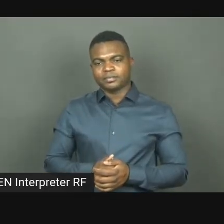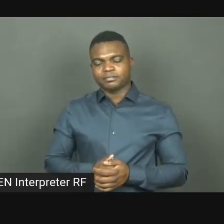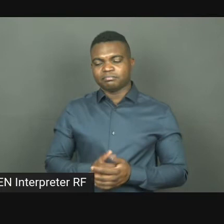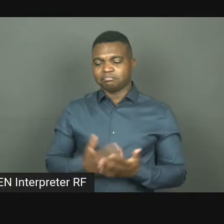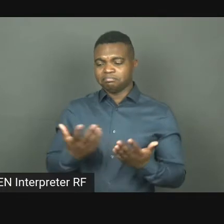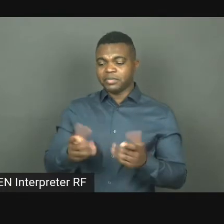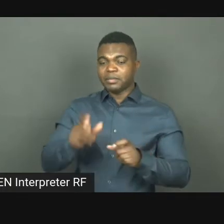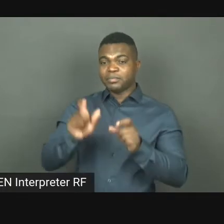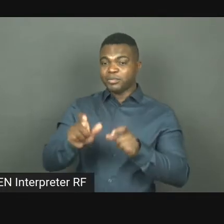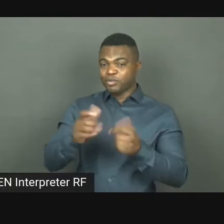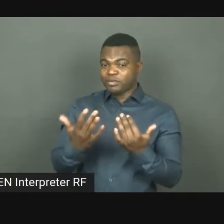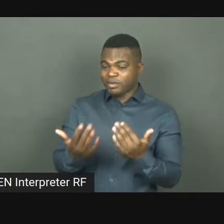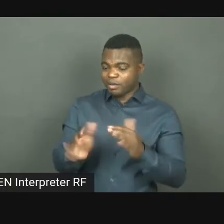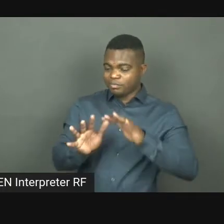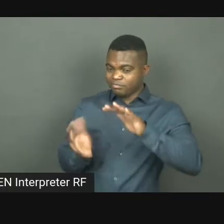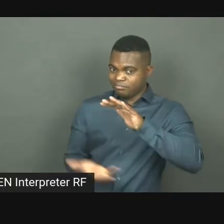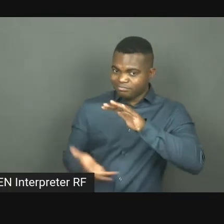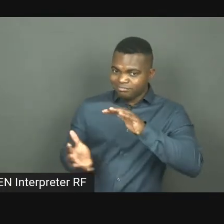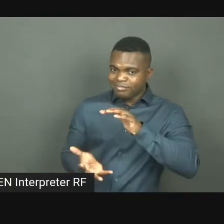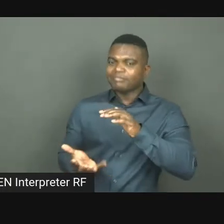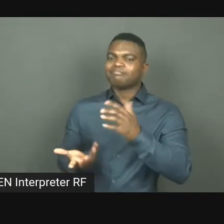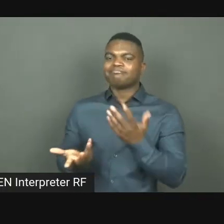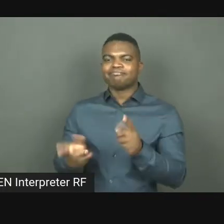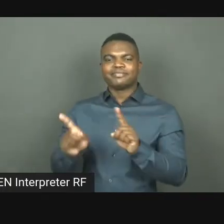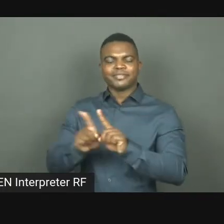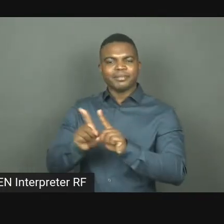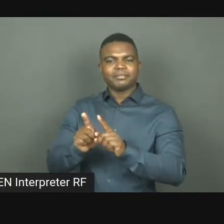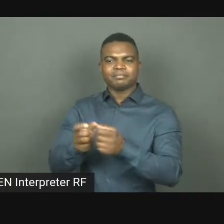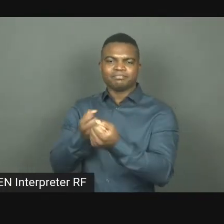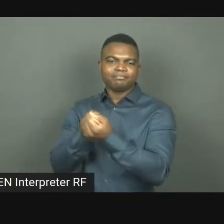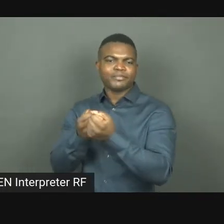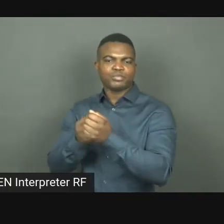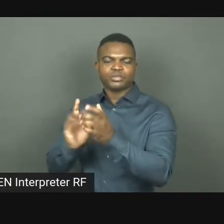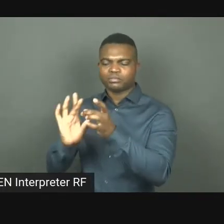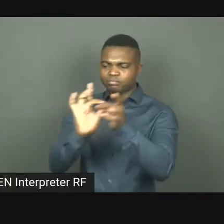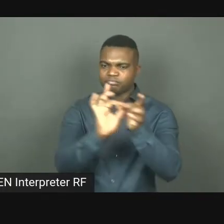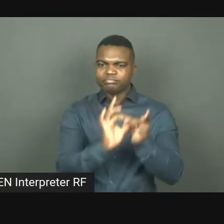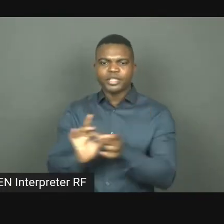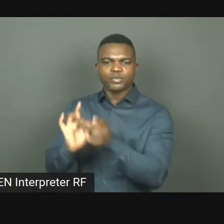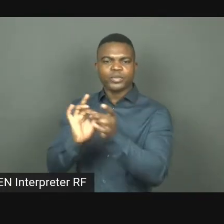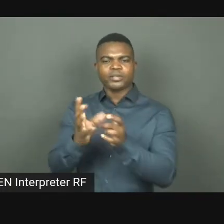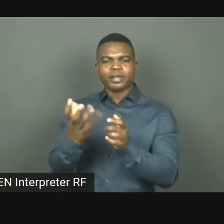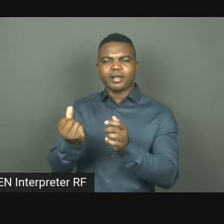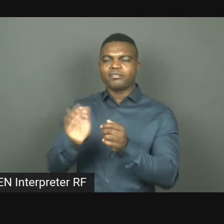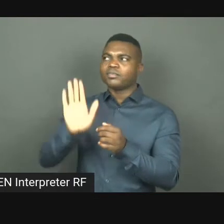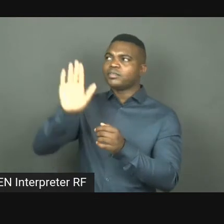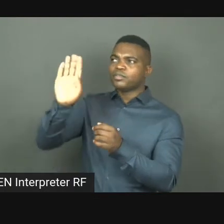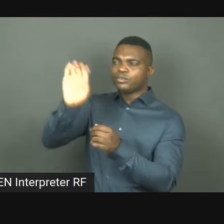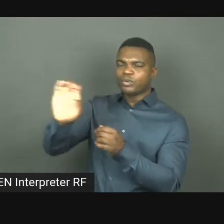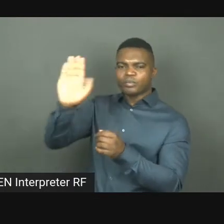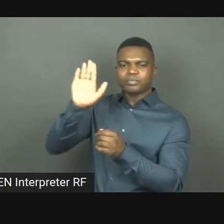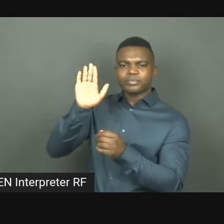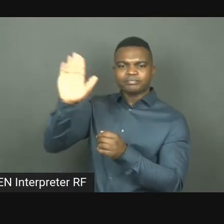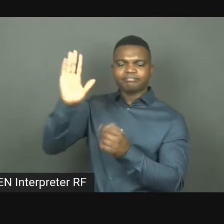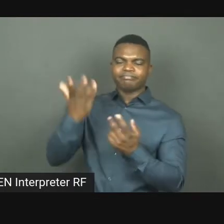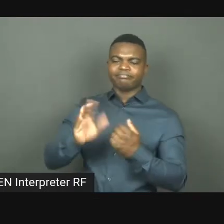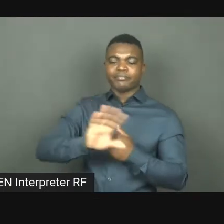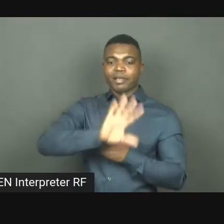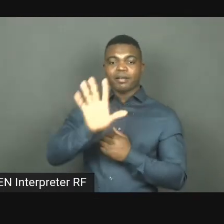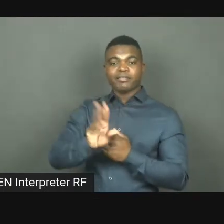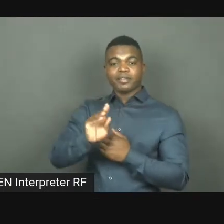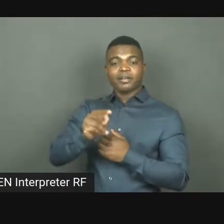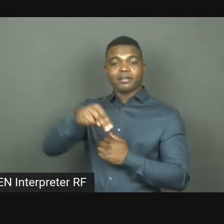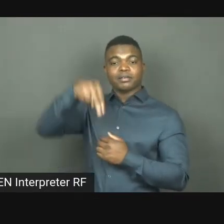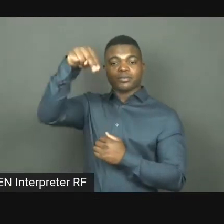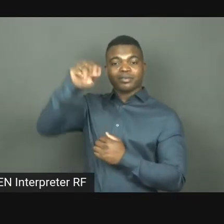and North America around what works better in local community context and settings. This scenario